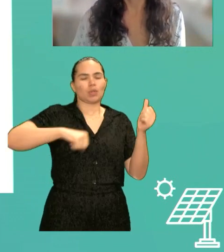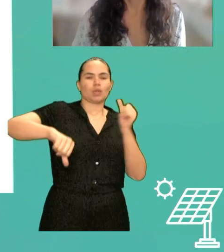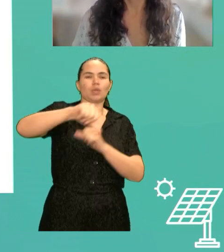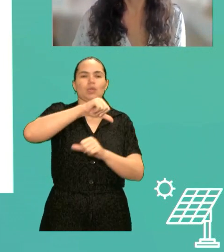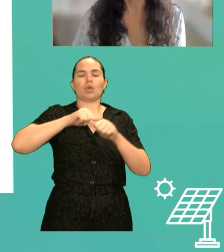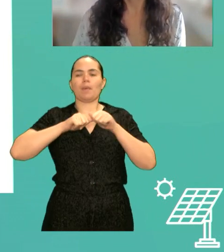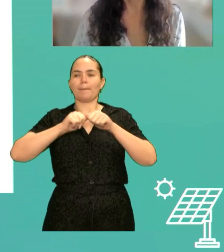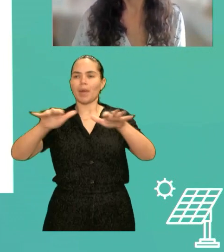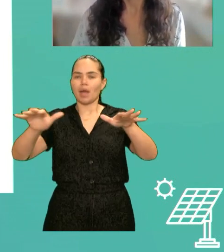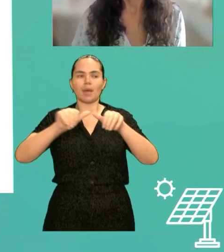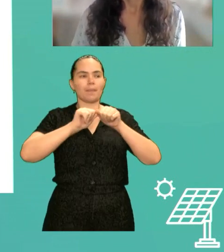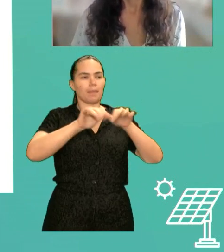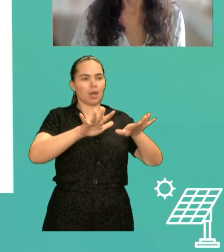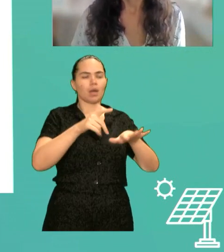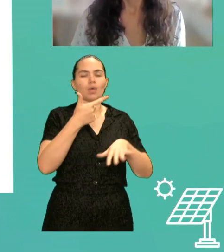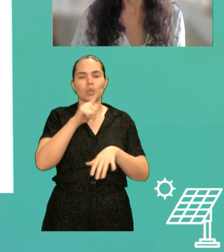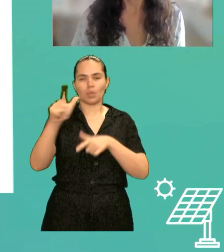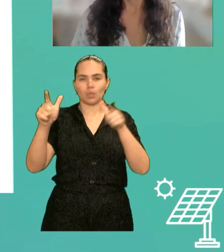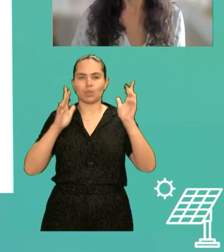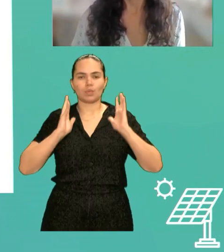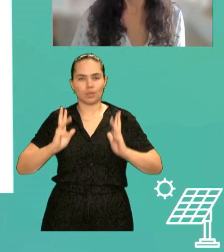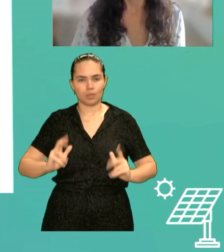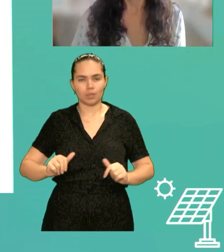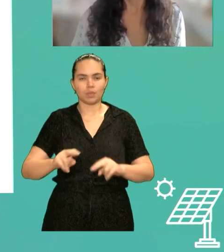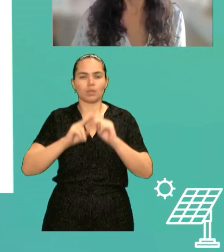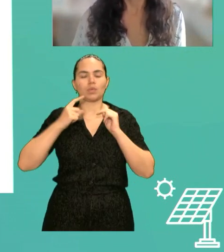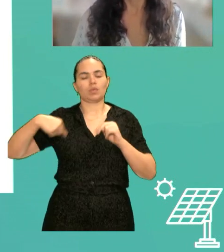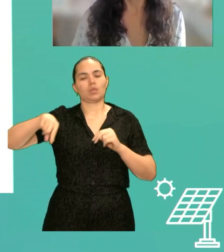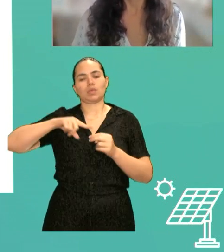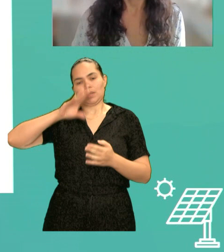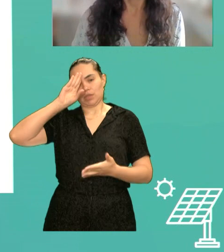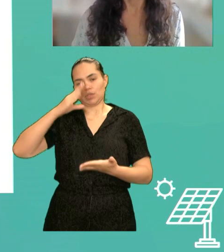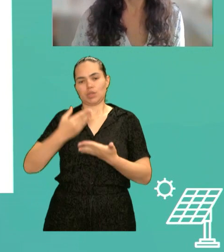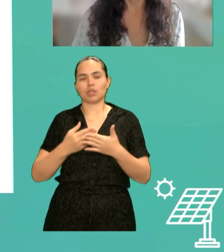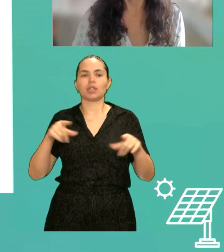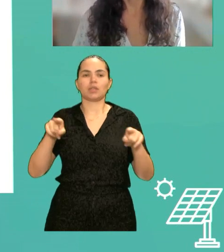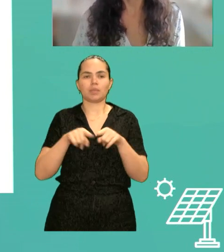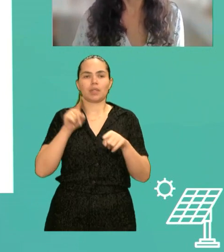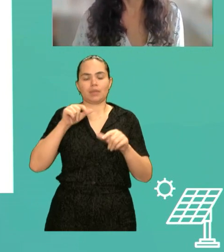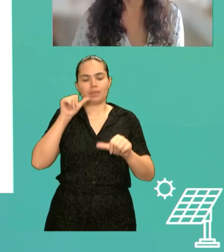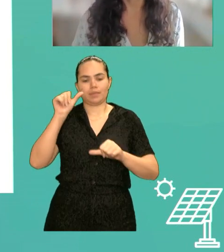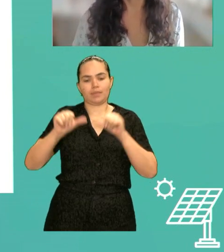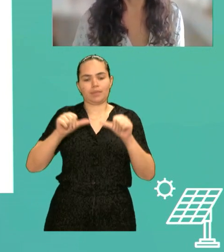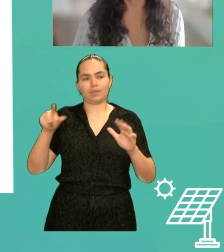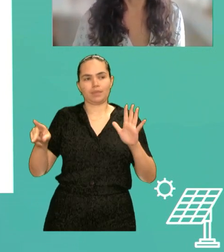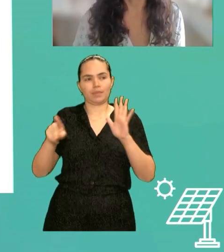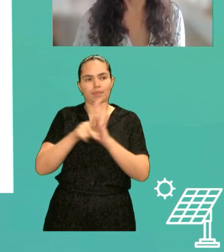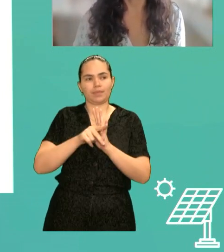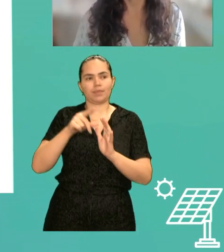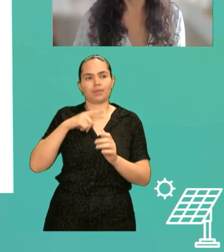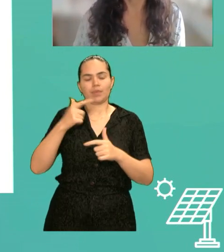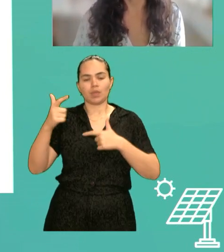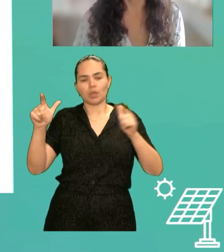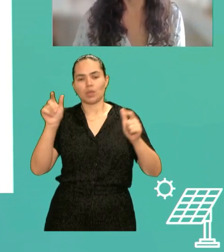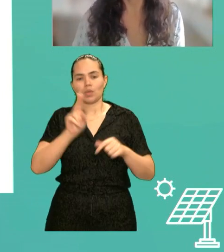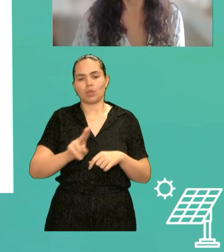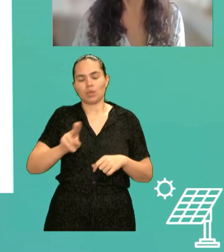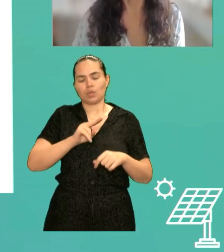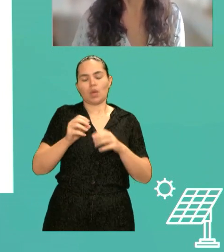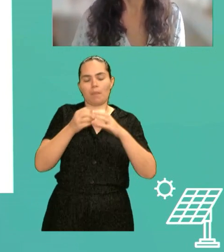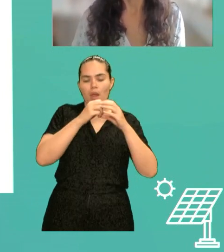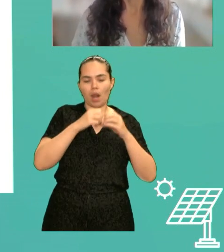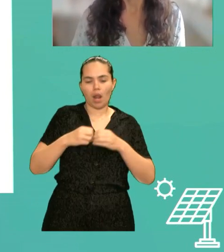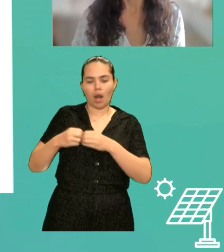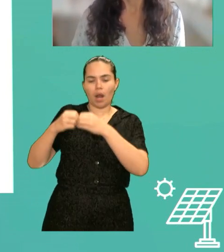that the transformation in hydrogen of the hydrogen in other molecules is fundamental. In terms of